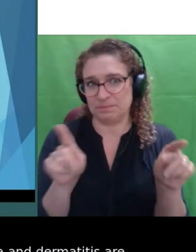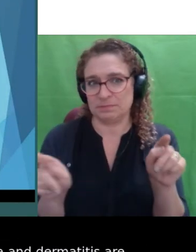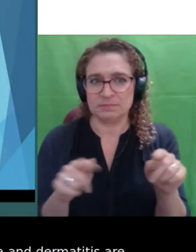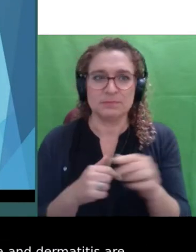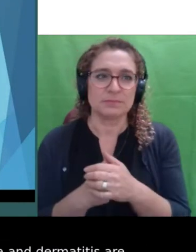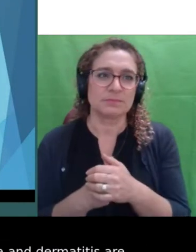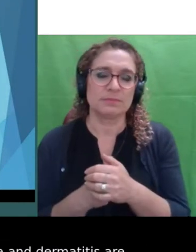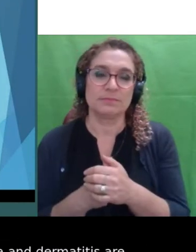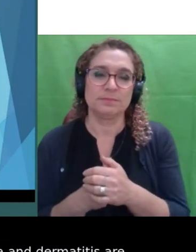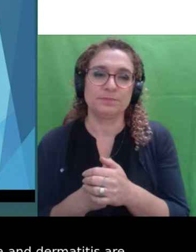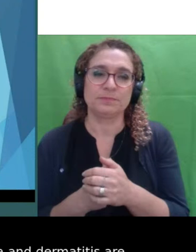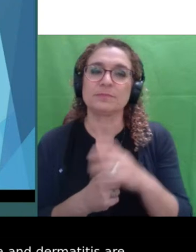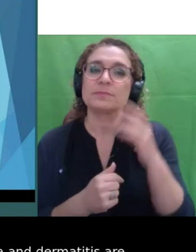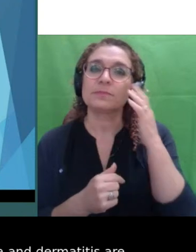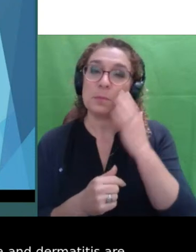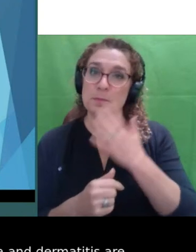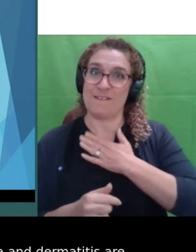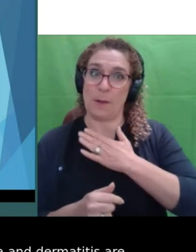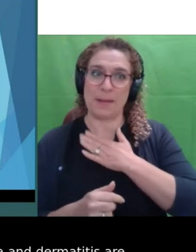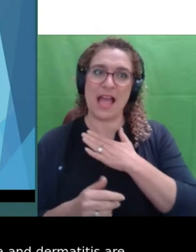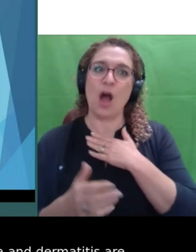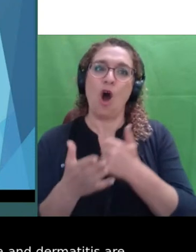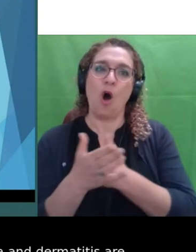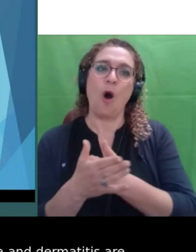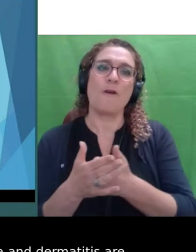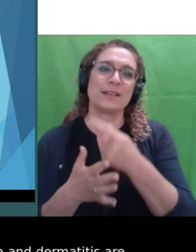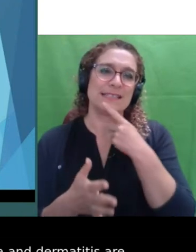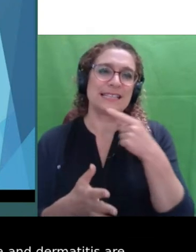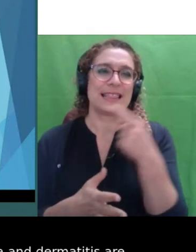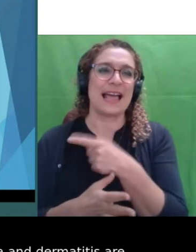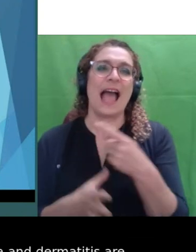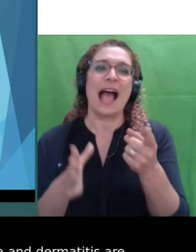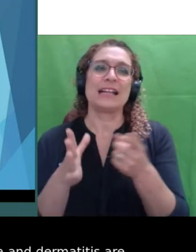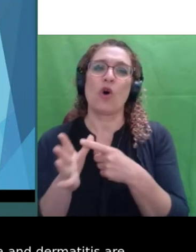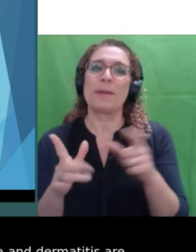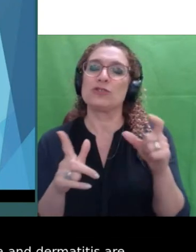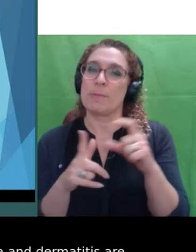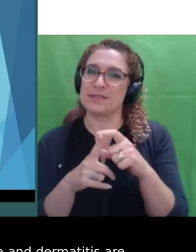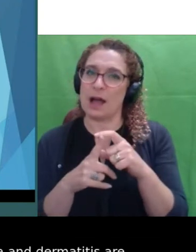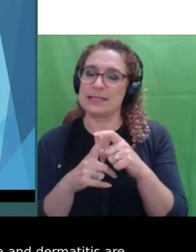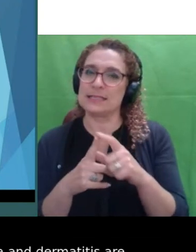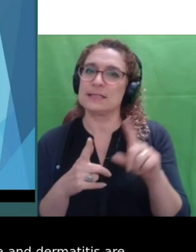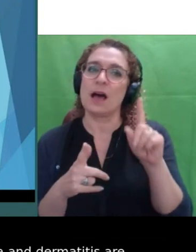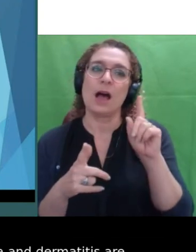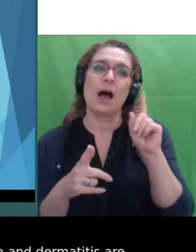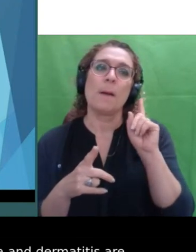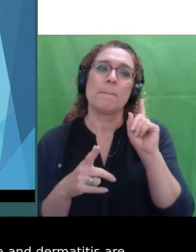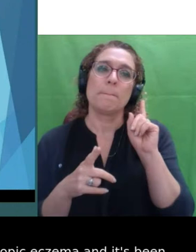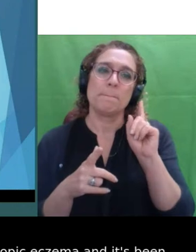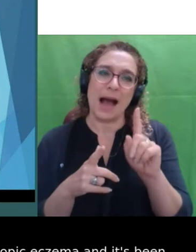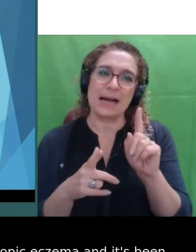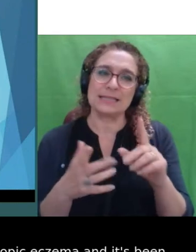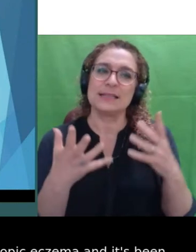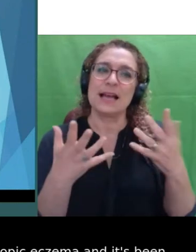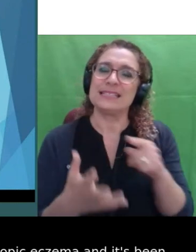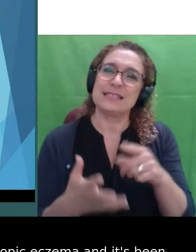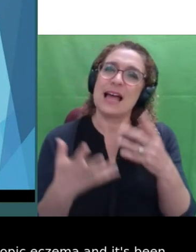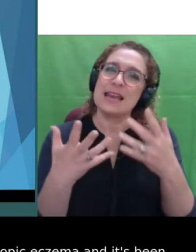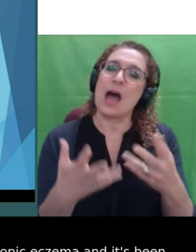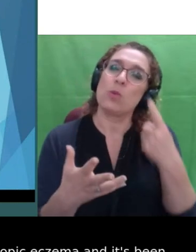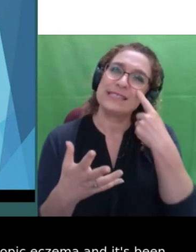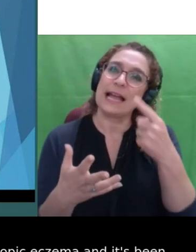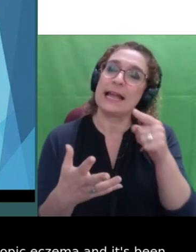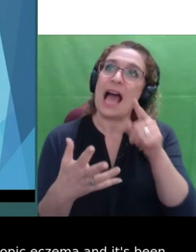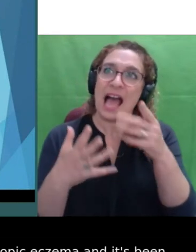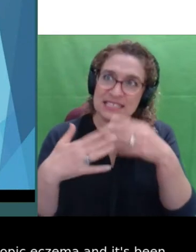used atopic eczema and it's been perhaps a uk definition but now atopic dermatitis is being seen as a definition as